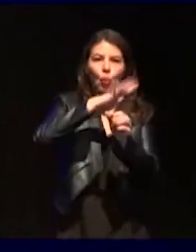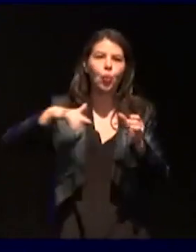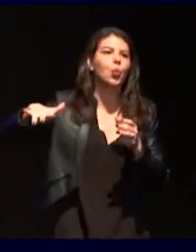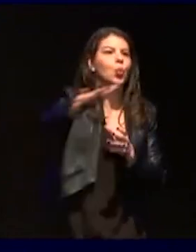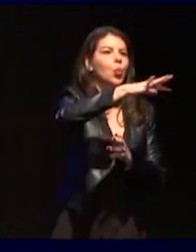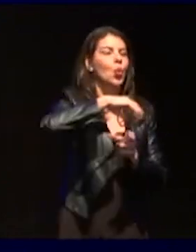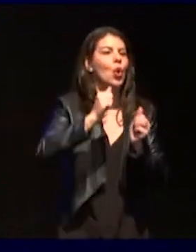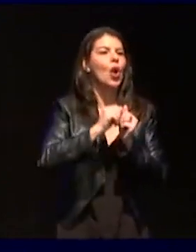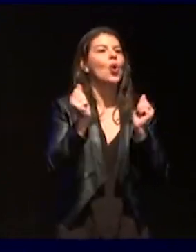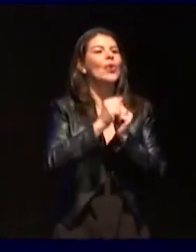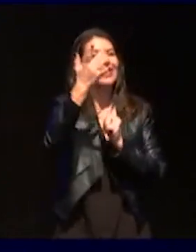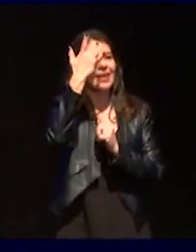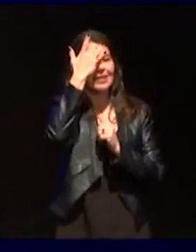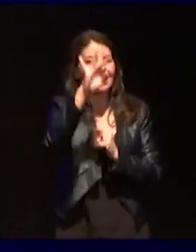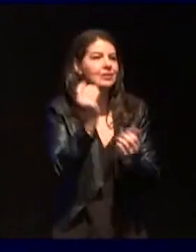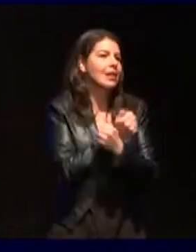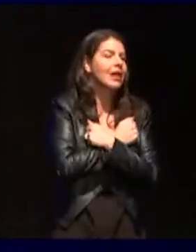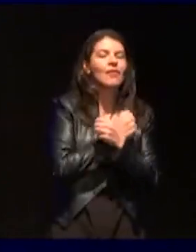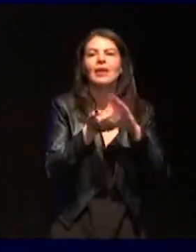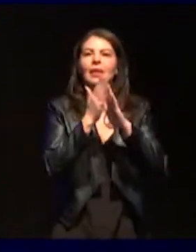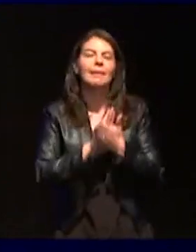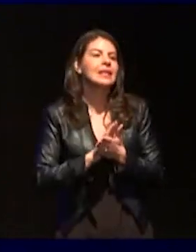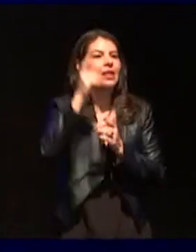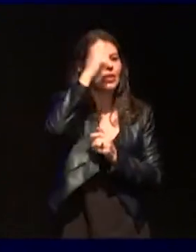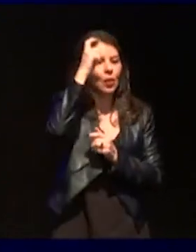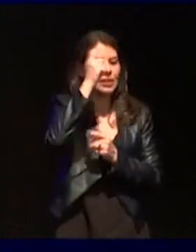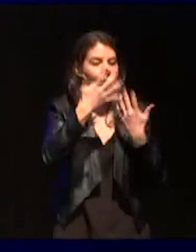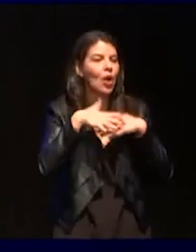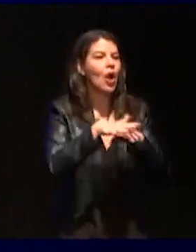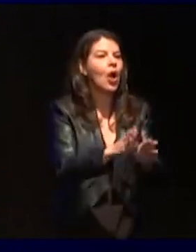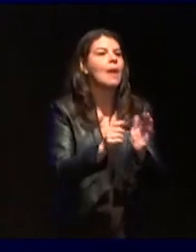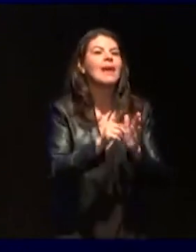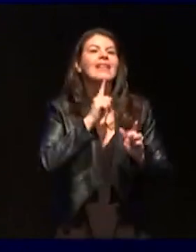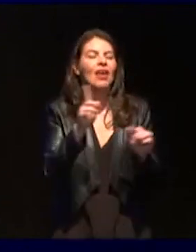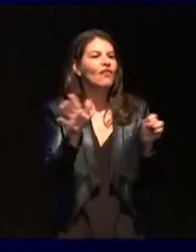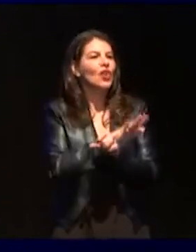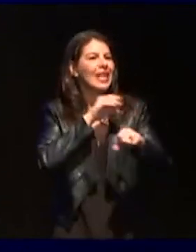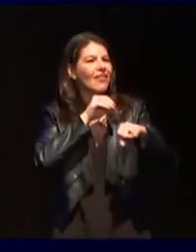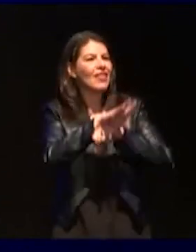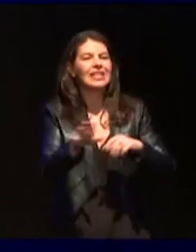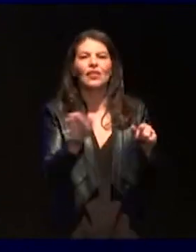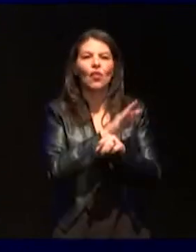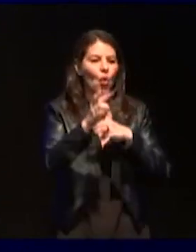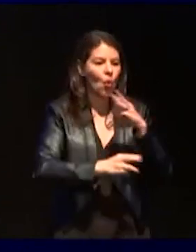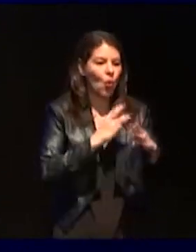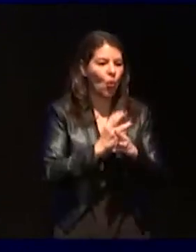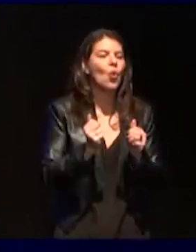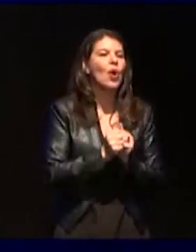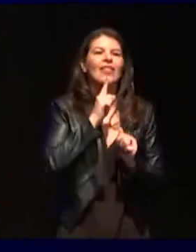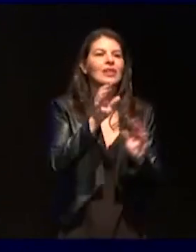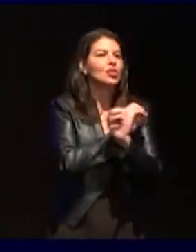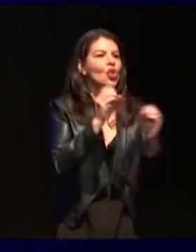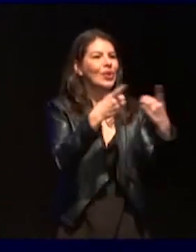with the intelligence and the love, the peace, the wisdom, and the harmony that absolutely affects the entire world, because there is no